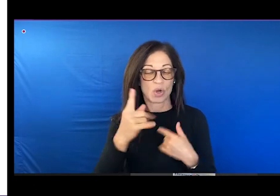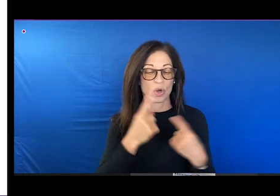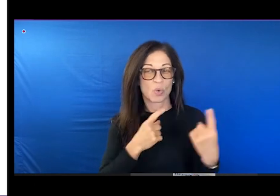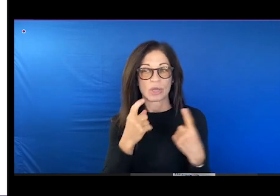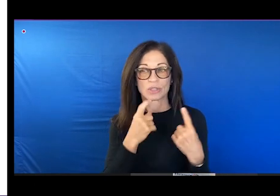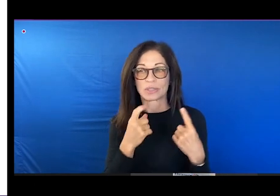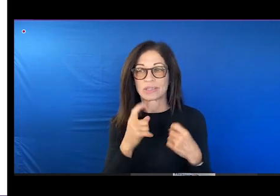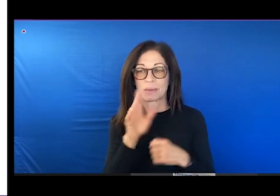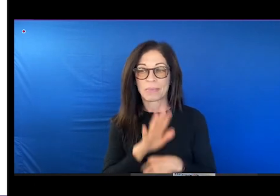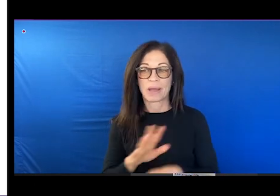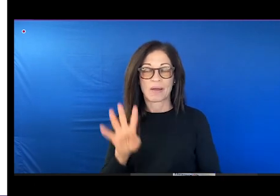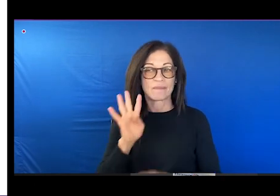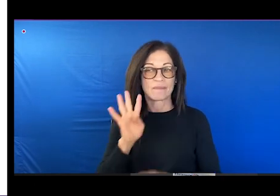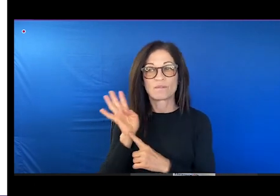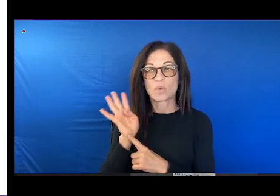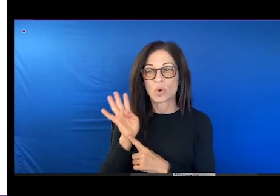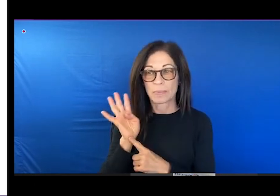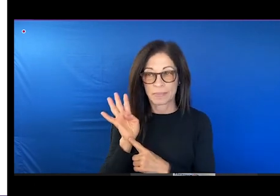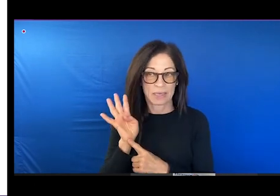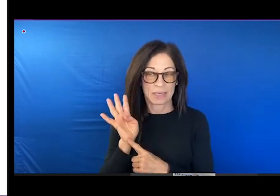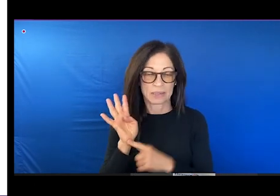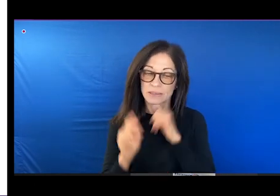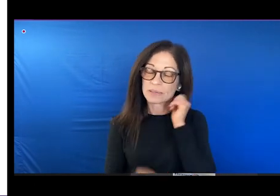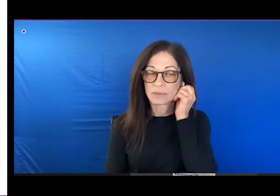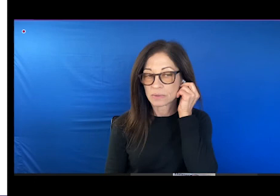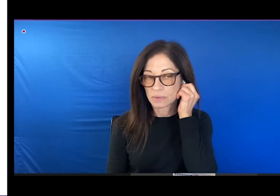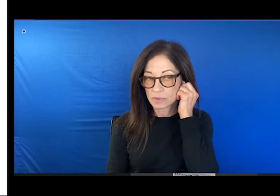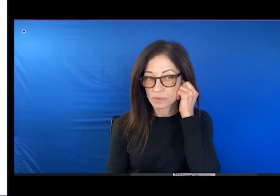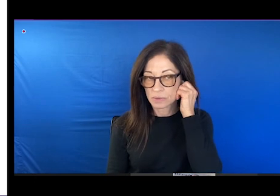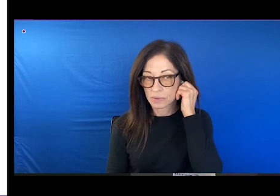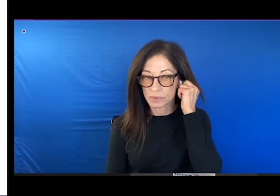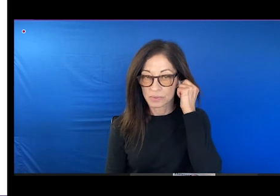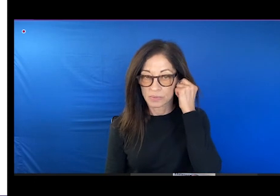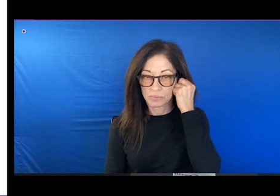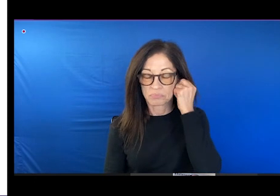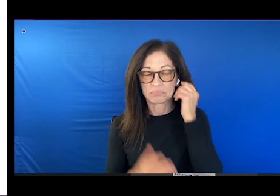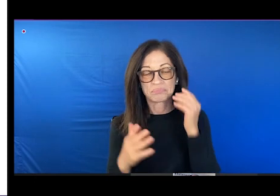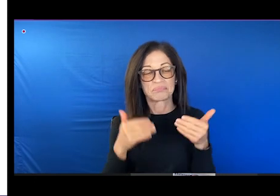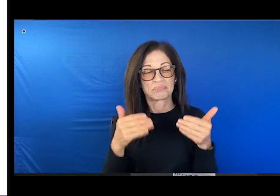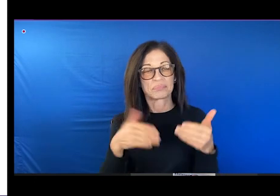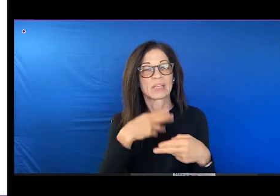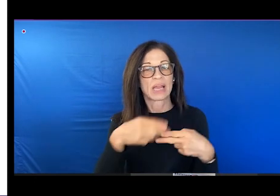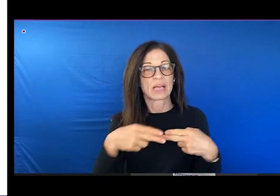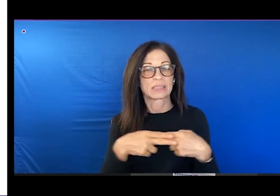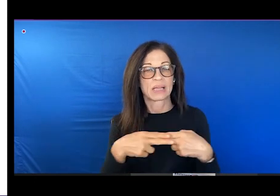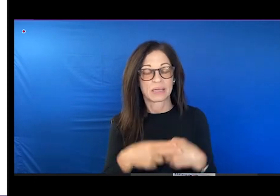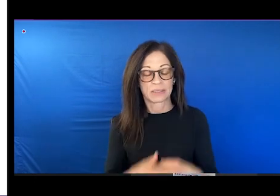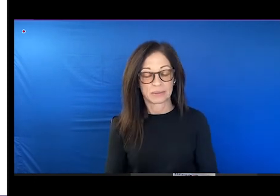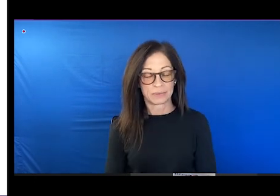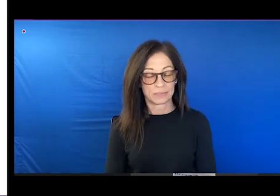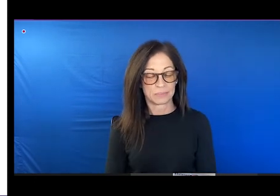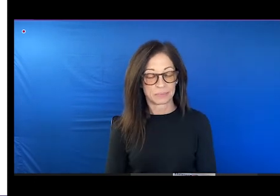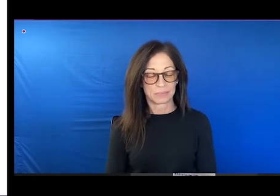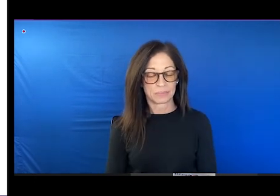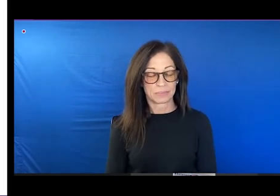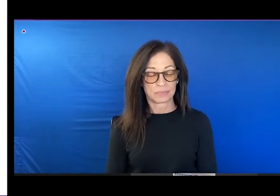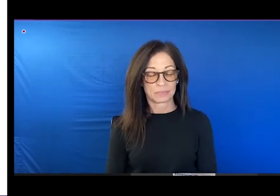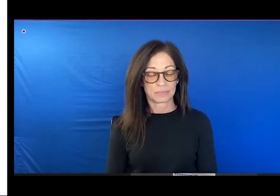I'll address those questions in about 4 minutes. Just let's move on to the next